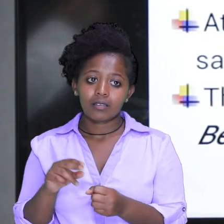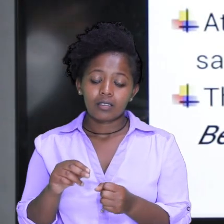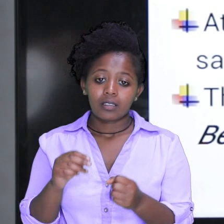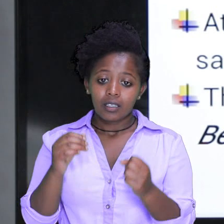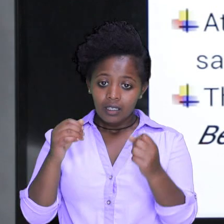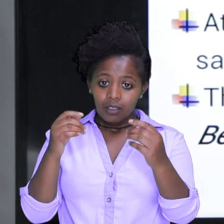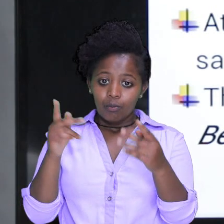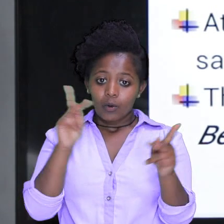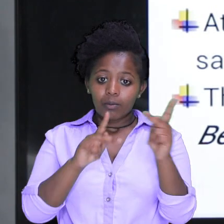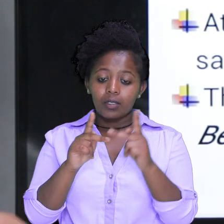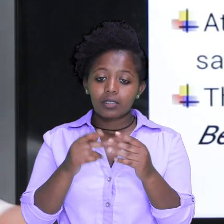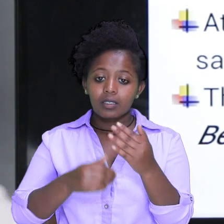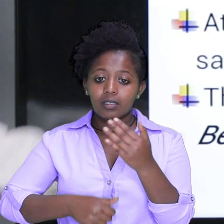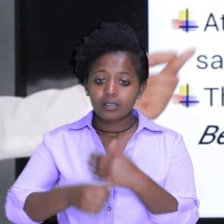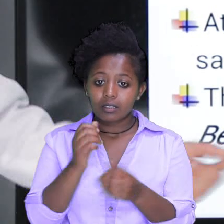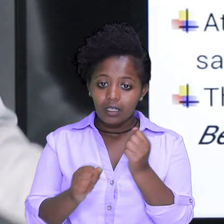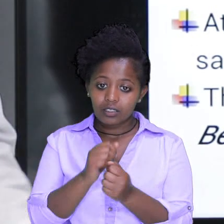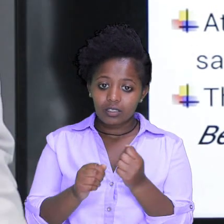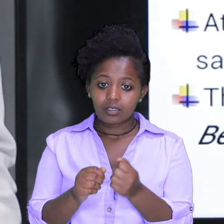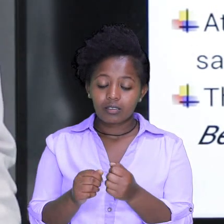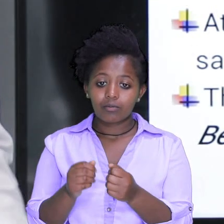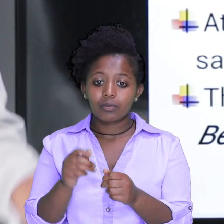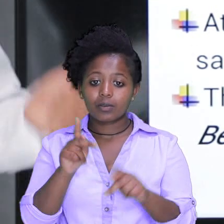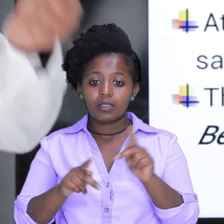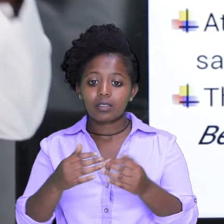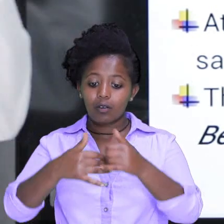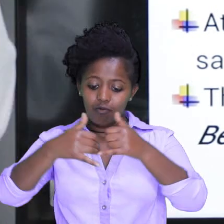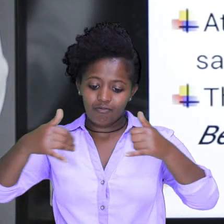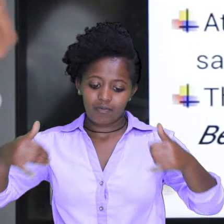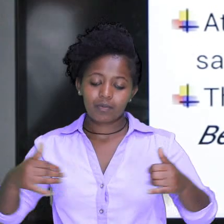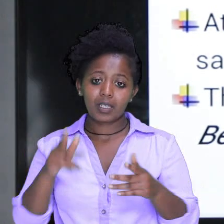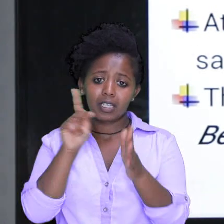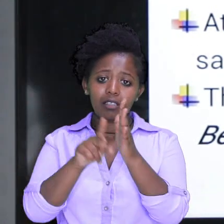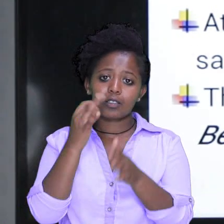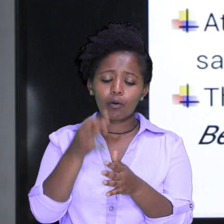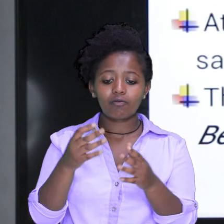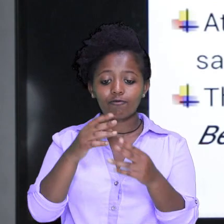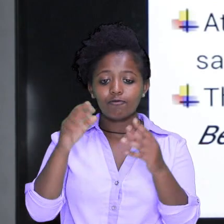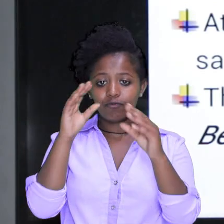property destruction, beating of people, and killings of people.